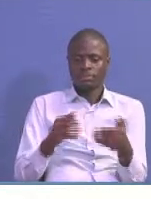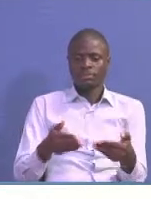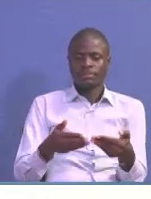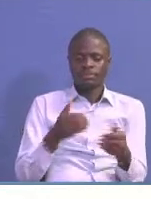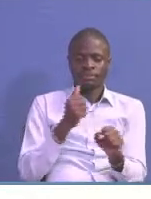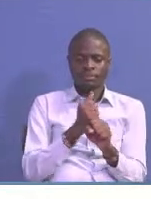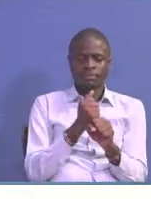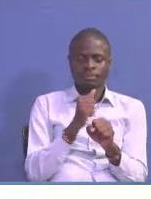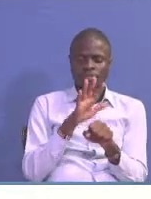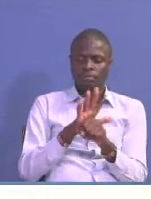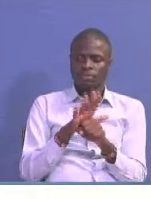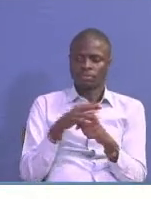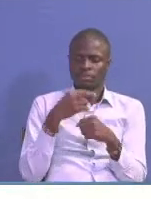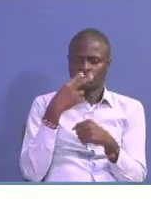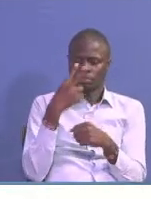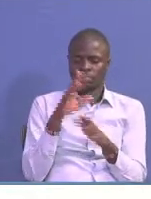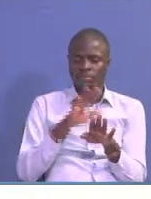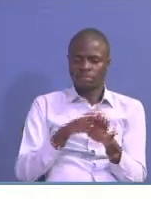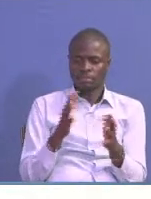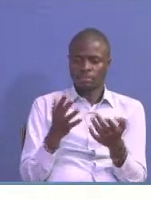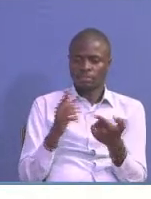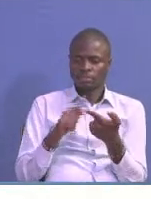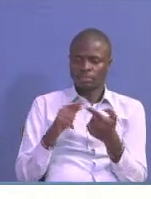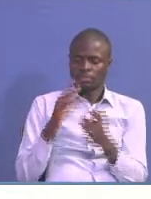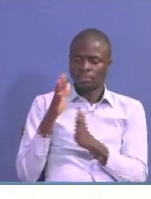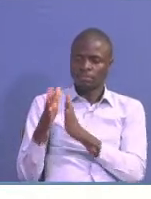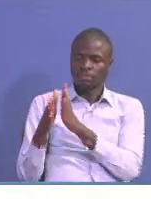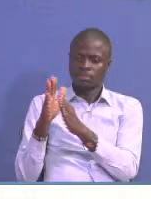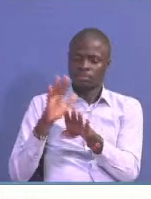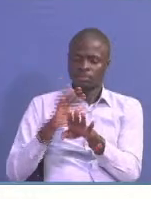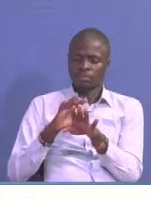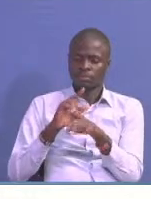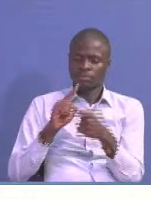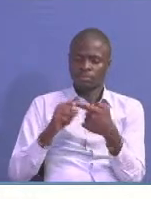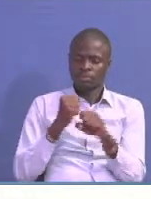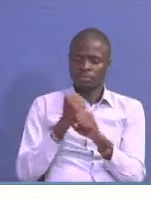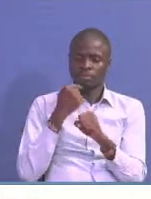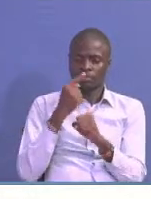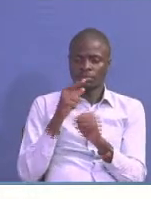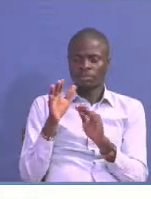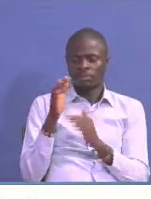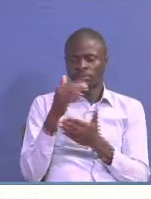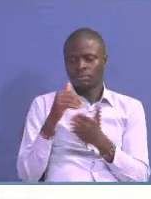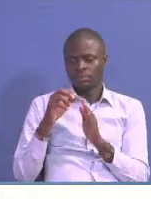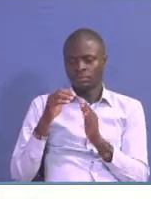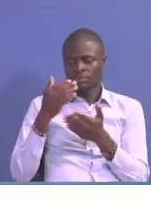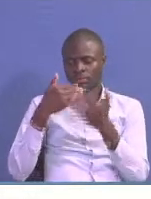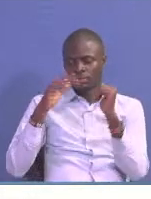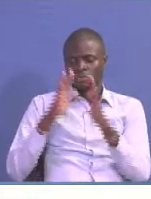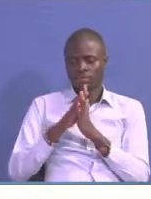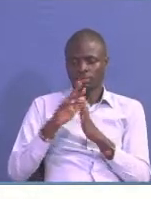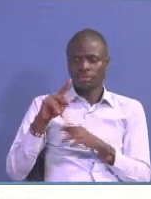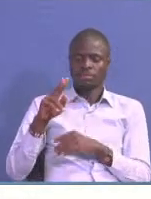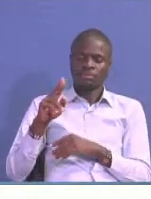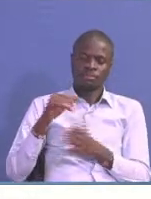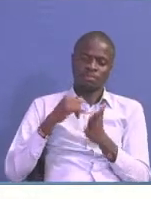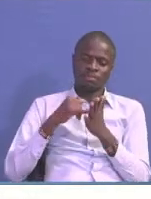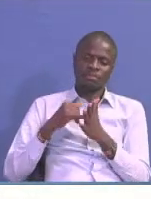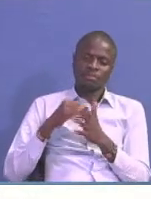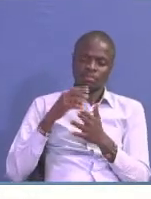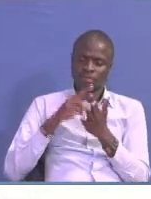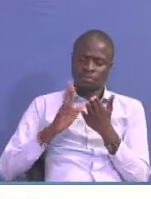a number of visions and a number of strategies to ensure that every university, Kenyatta University included,